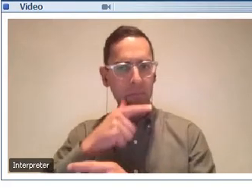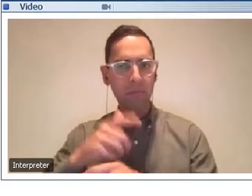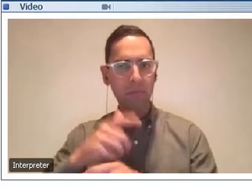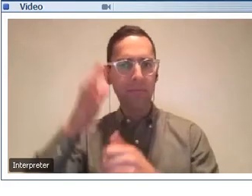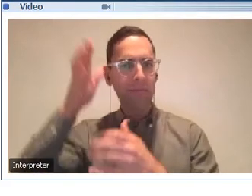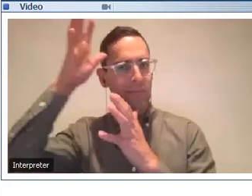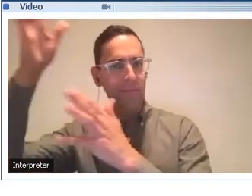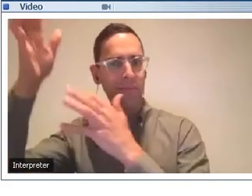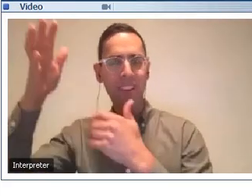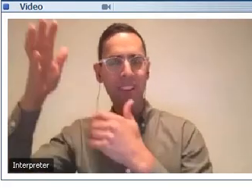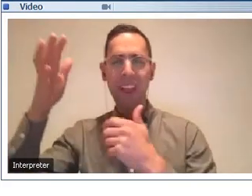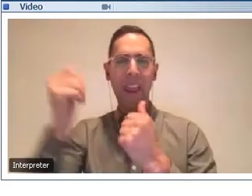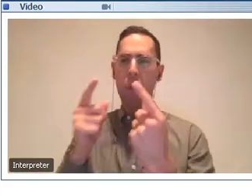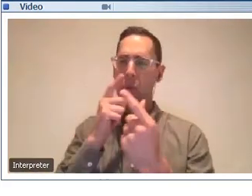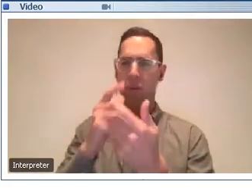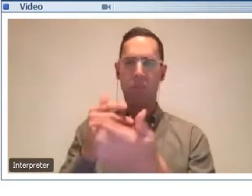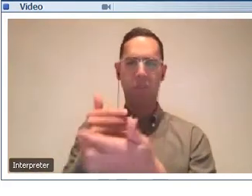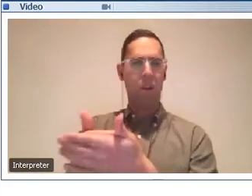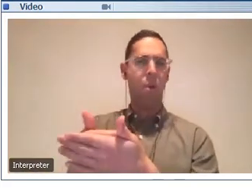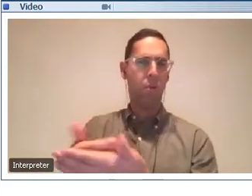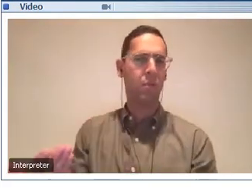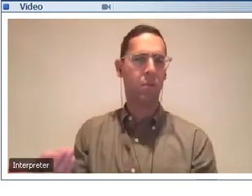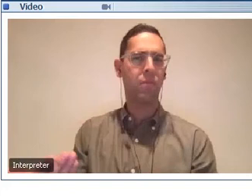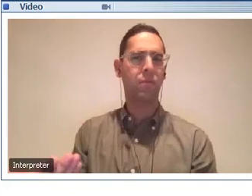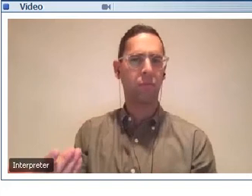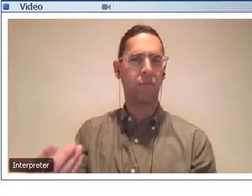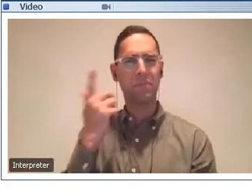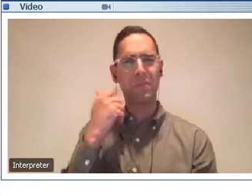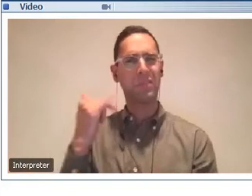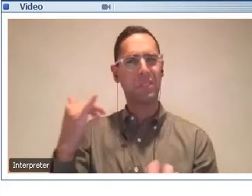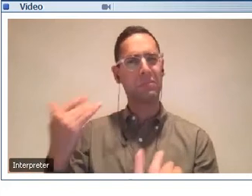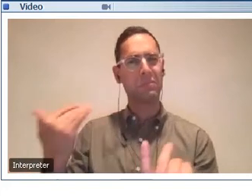relationships that so many families experience.